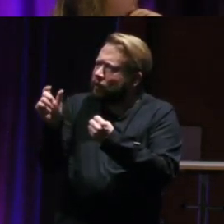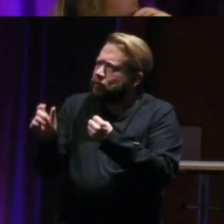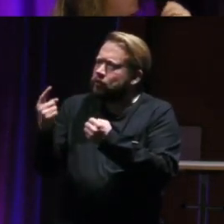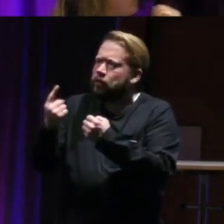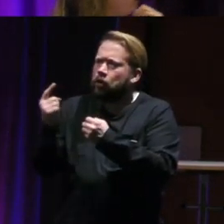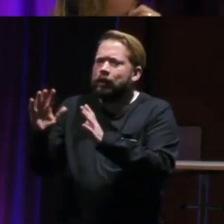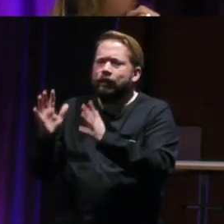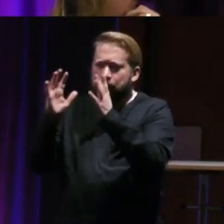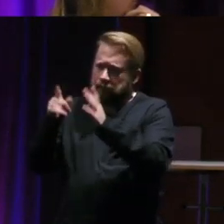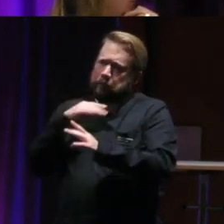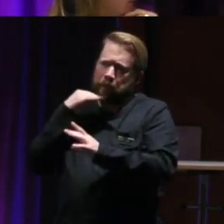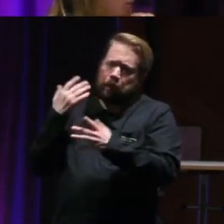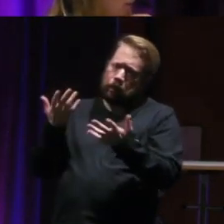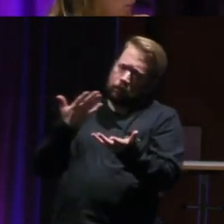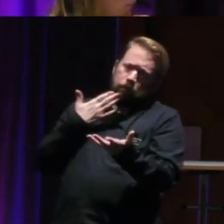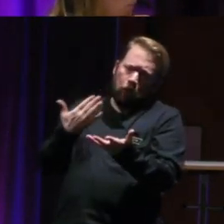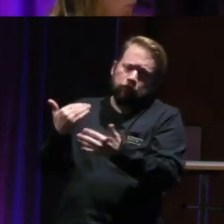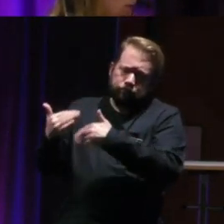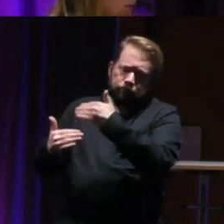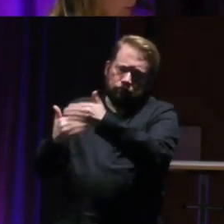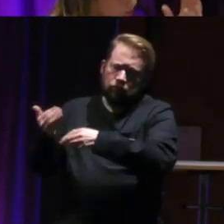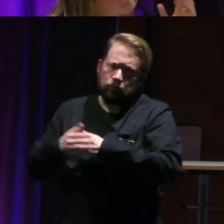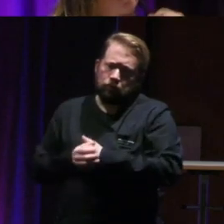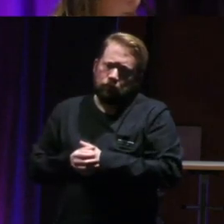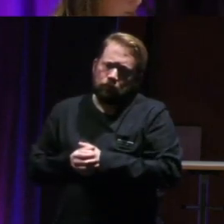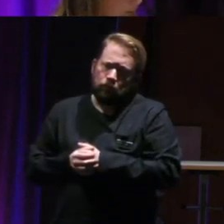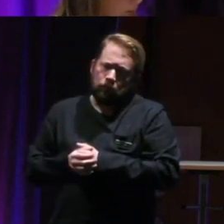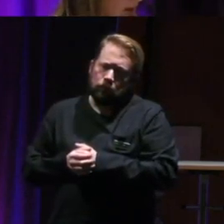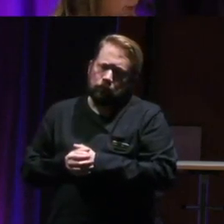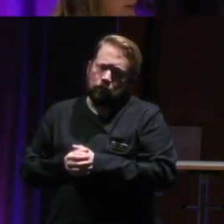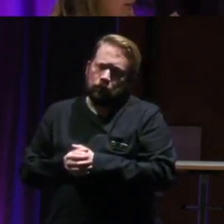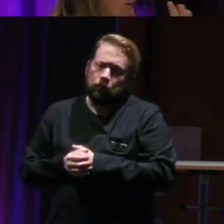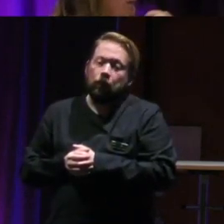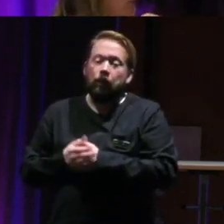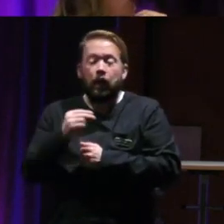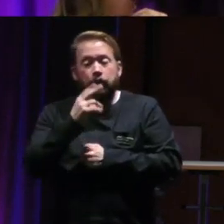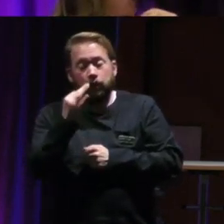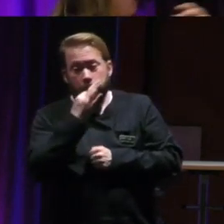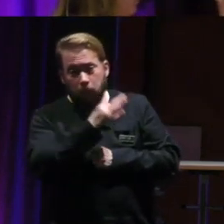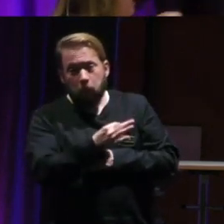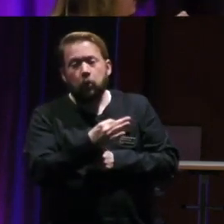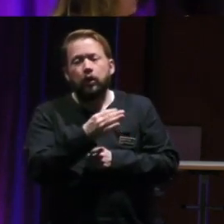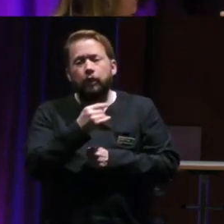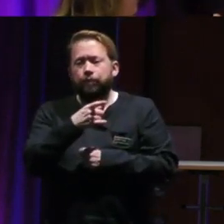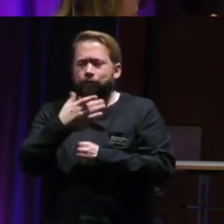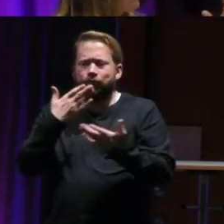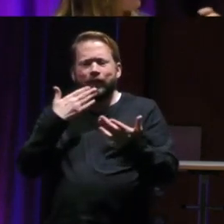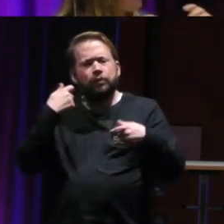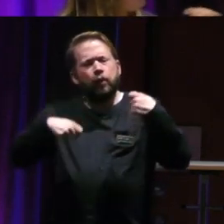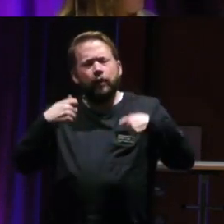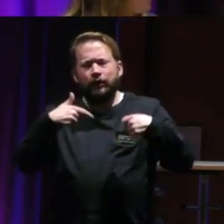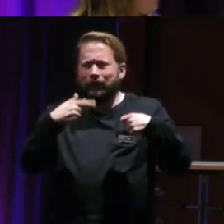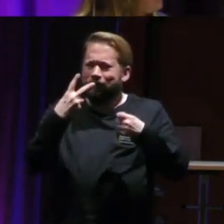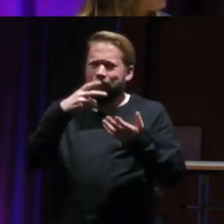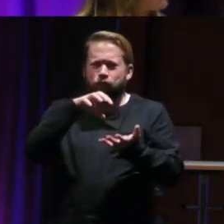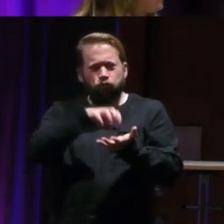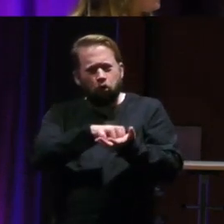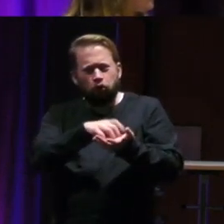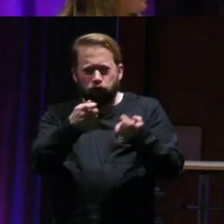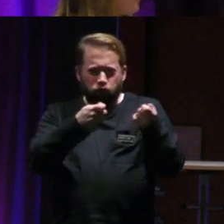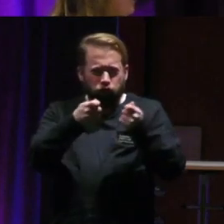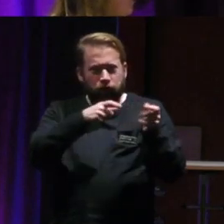Mm-hmm. And you have a... because you mentioned before, and we talked about the propaganda and state television and being so massively sort of influencing